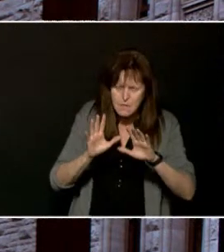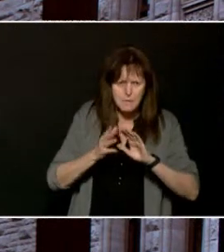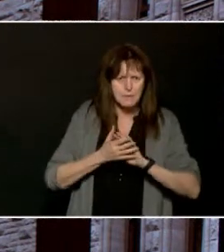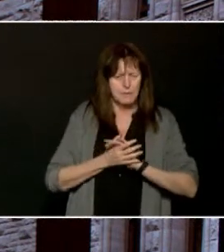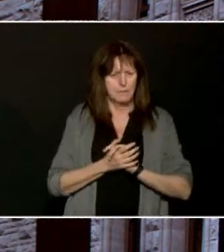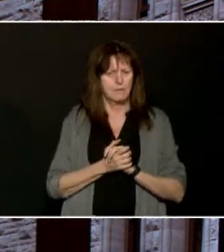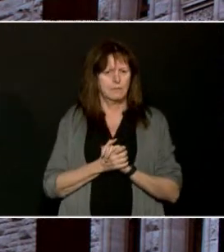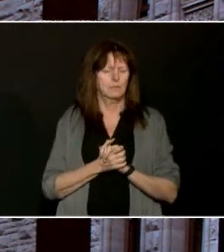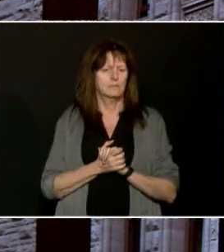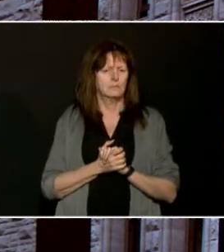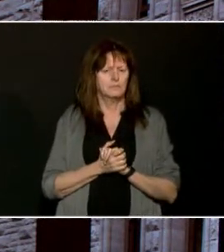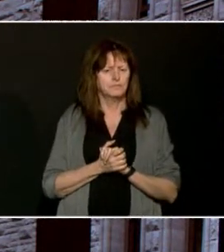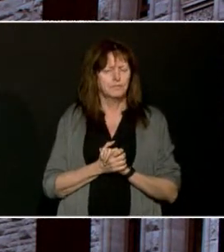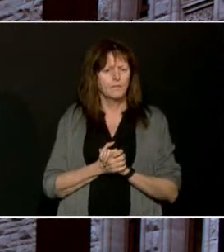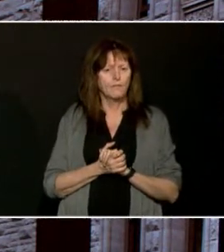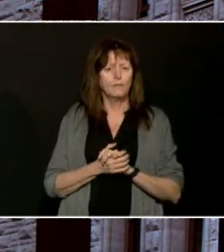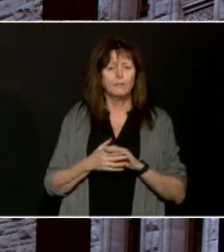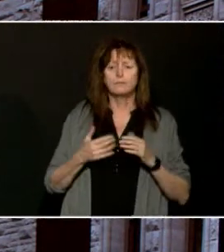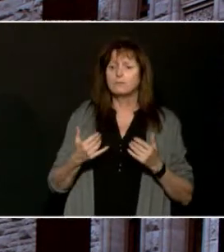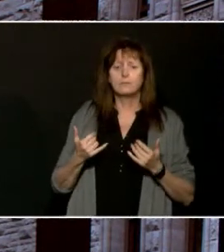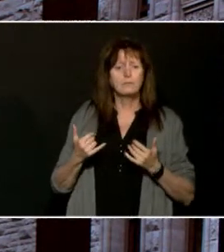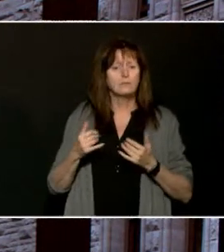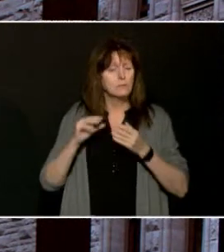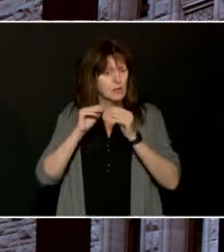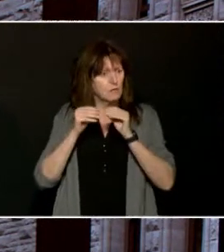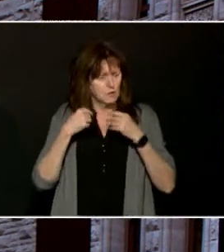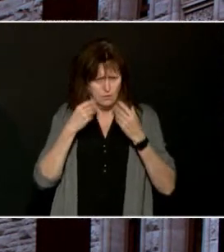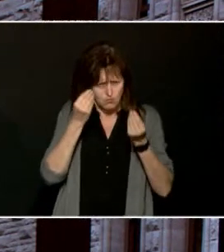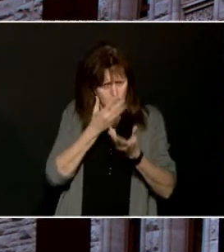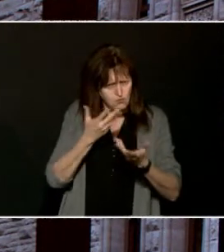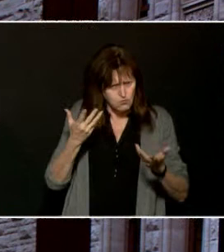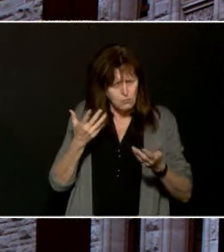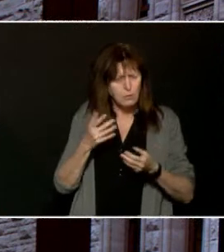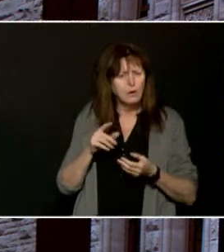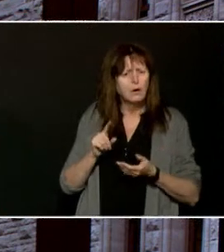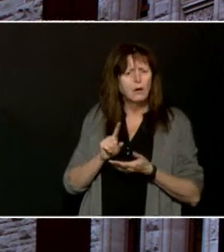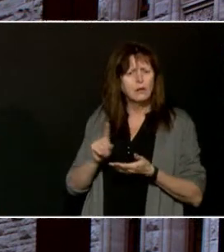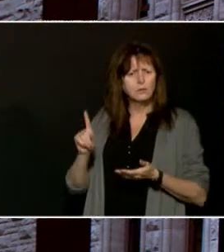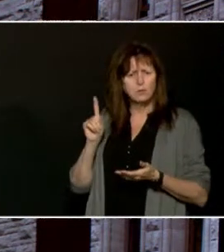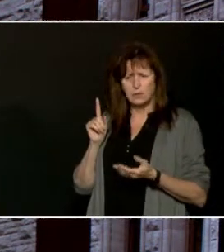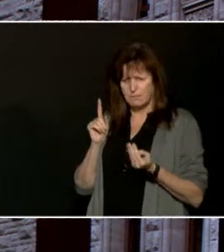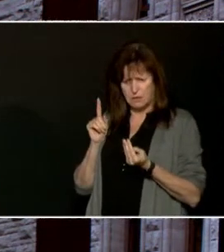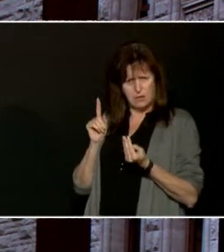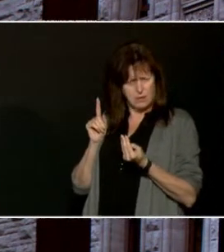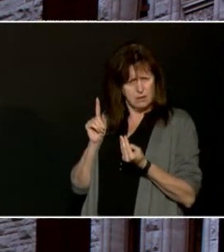at today. Since last Monday, Ontario has reported an additional